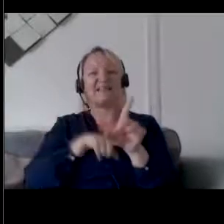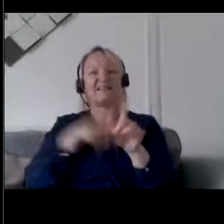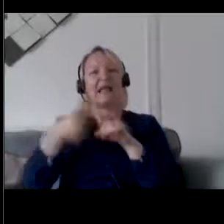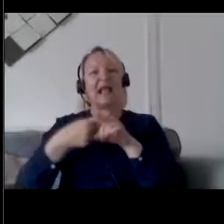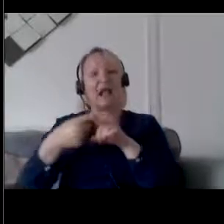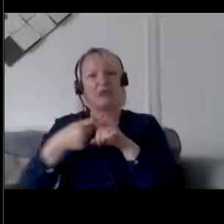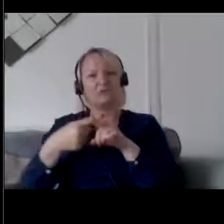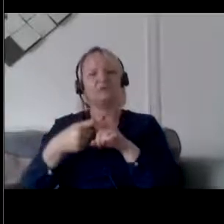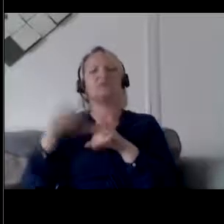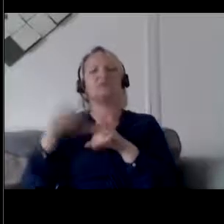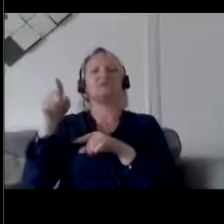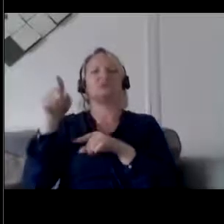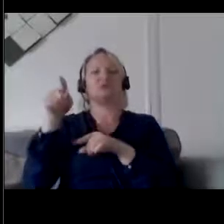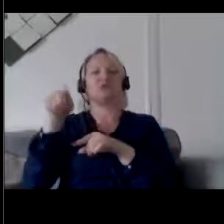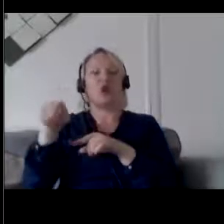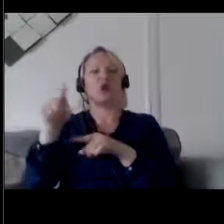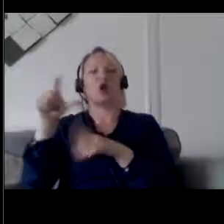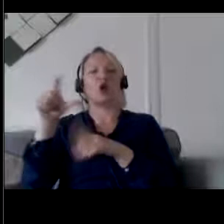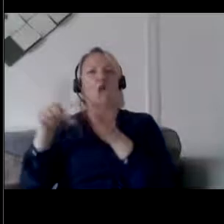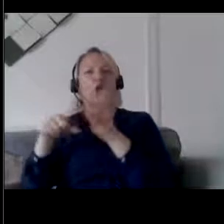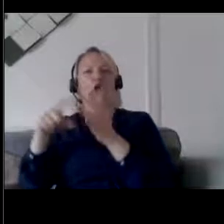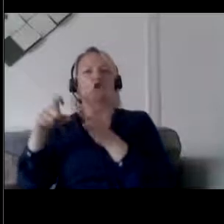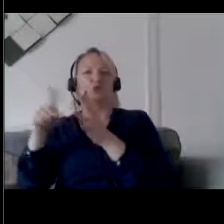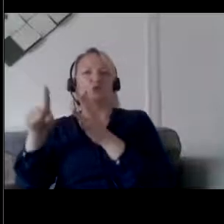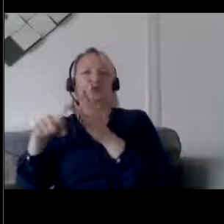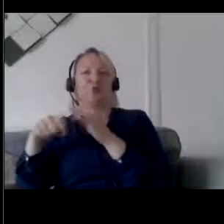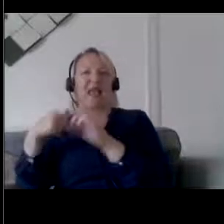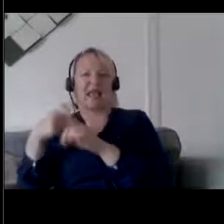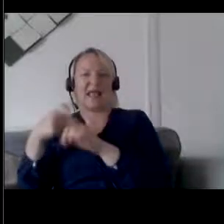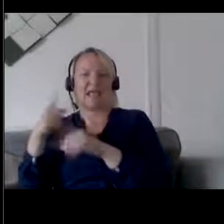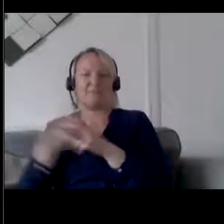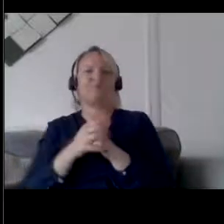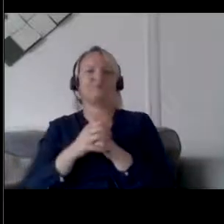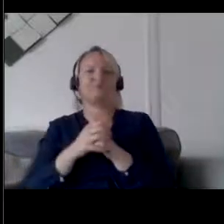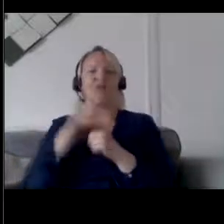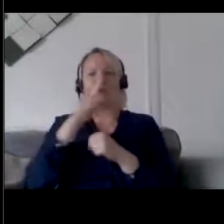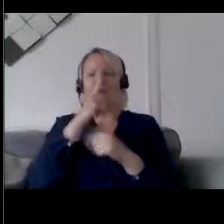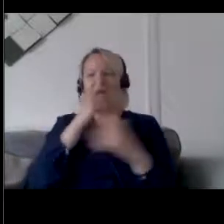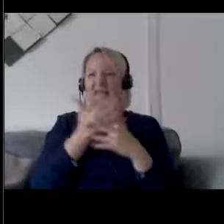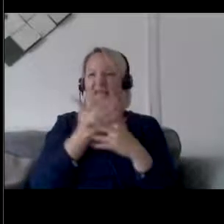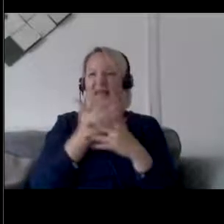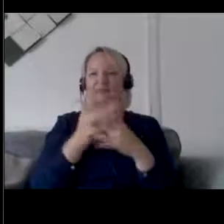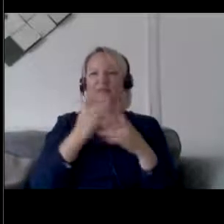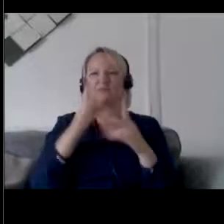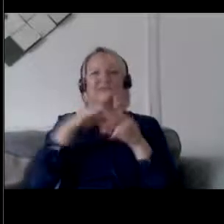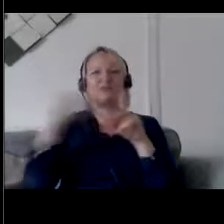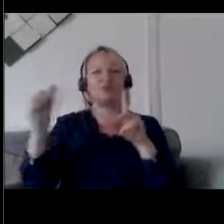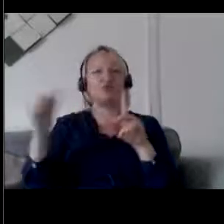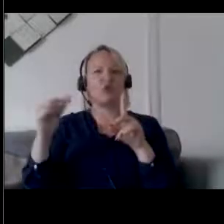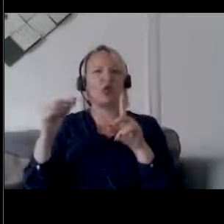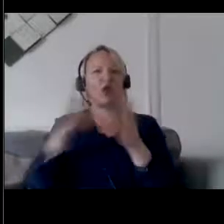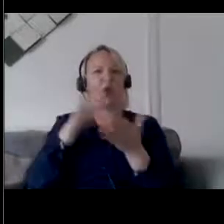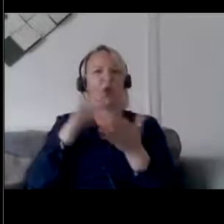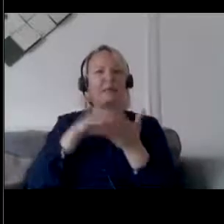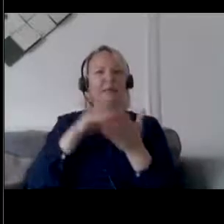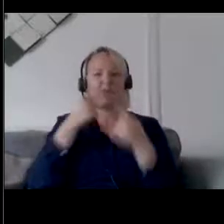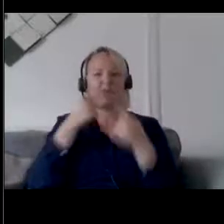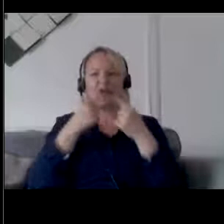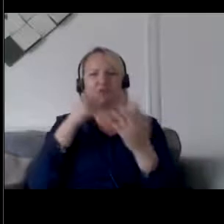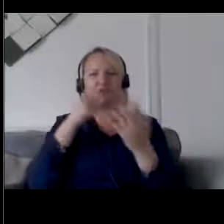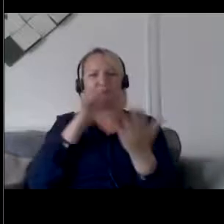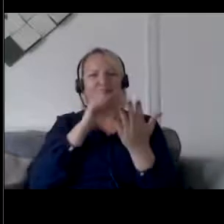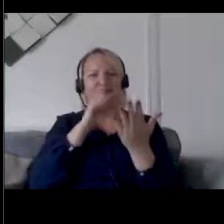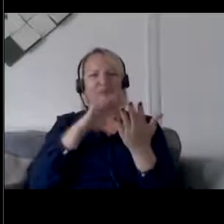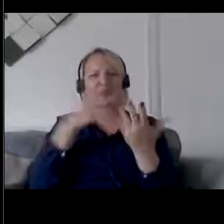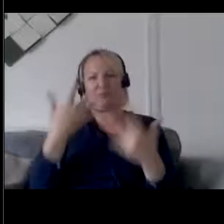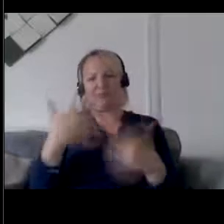www.ltcconsultation.highwaysengland.co.uk. And there you can access digital copies of all of the consultation materials that we've referred to